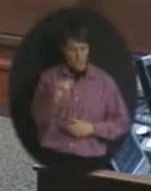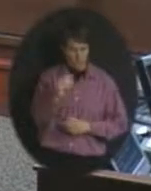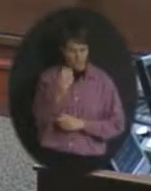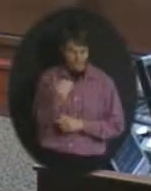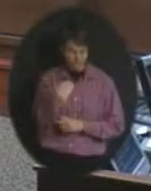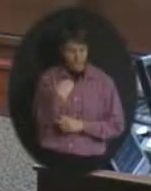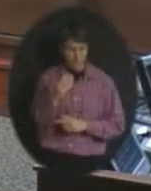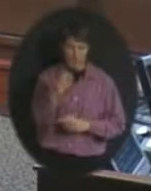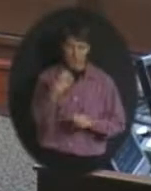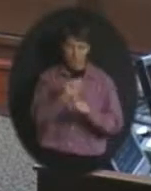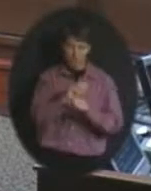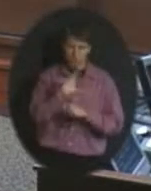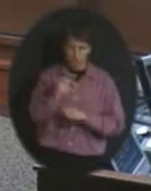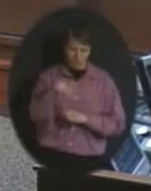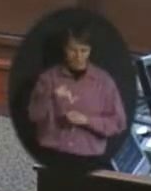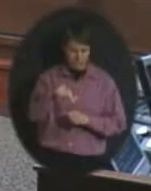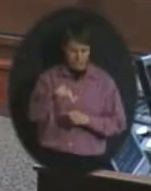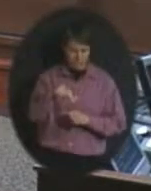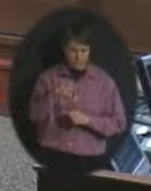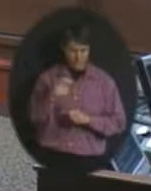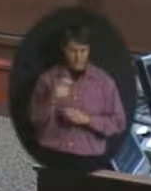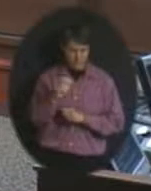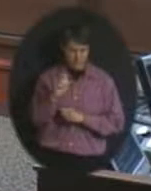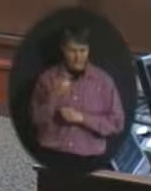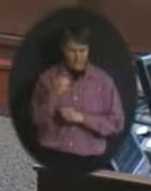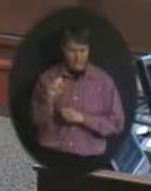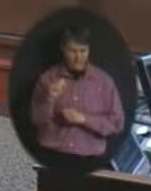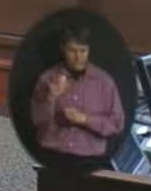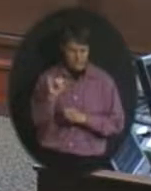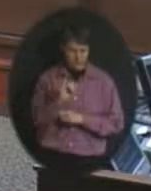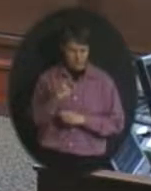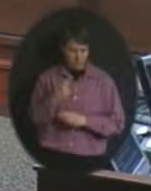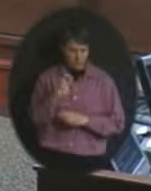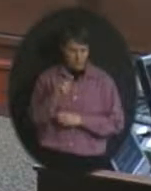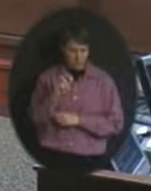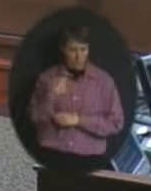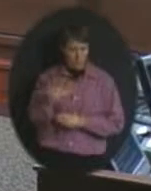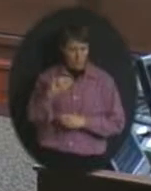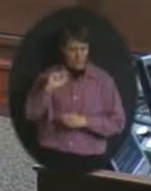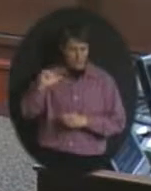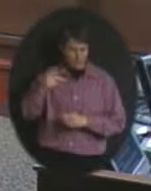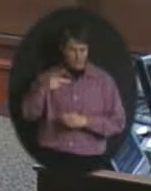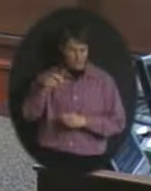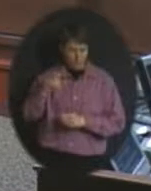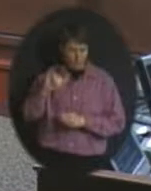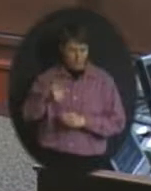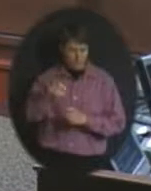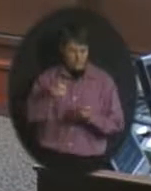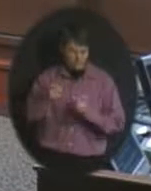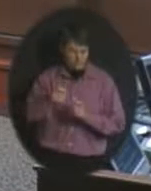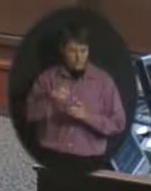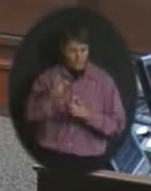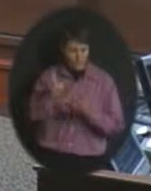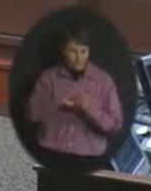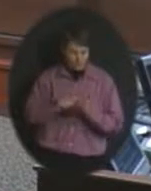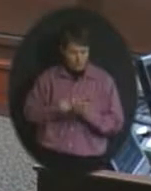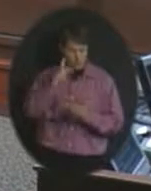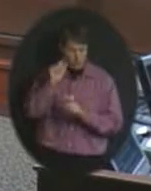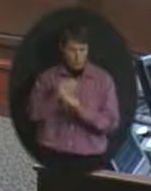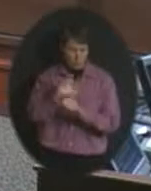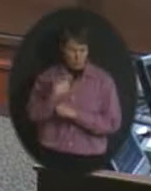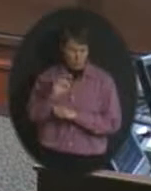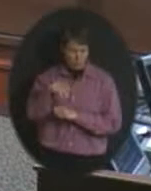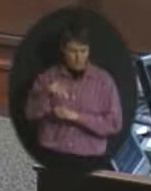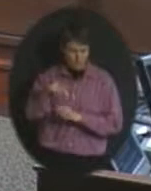2013-2014 workers' compensation excess insurance renewal and third-party administrator contract for workers' compensation administration as